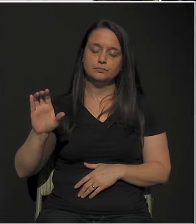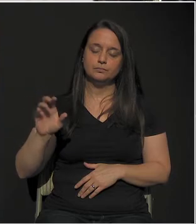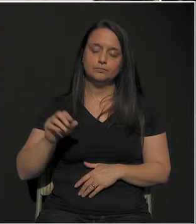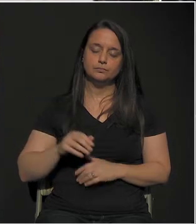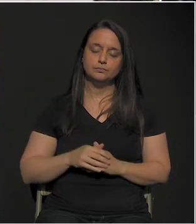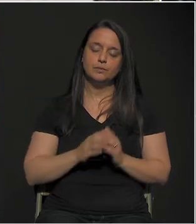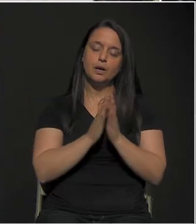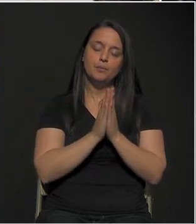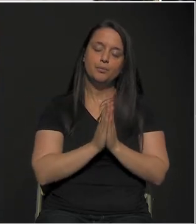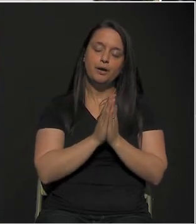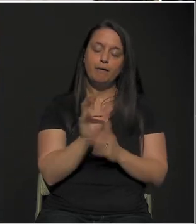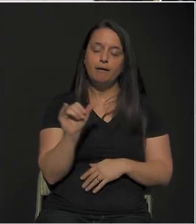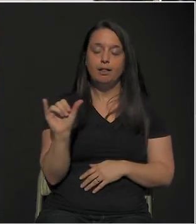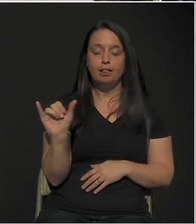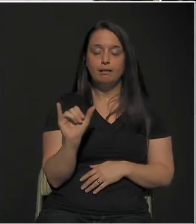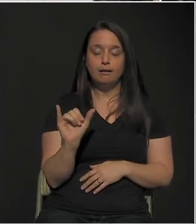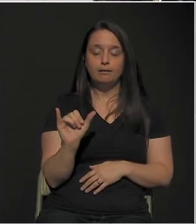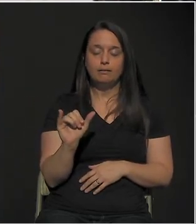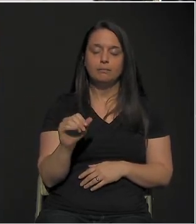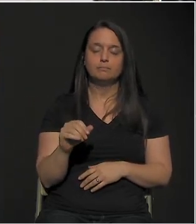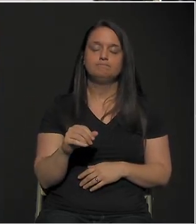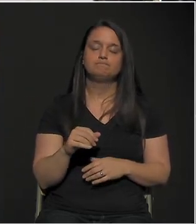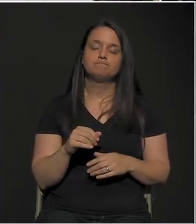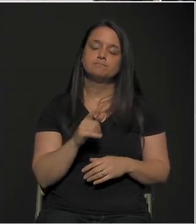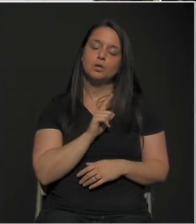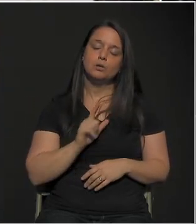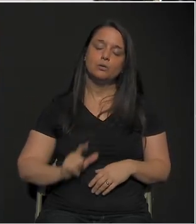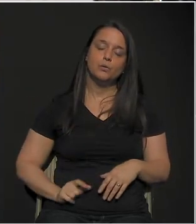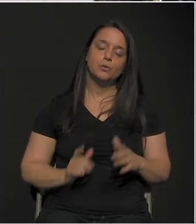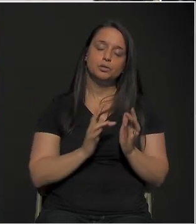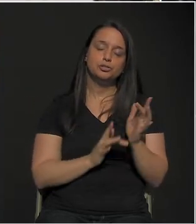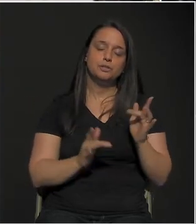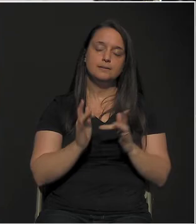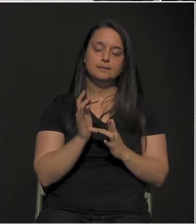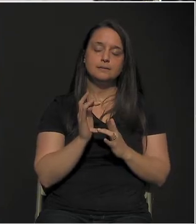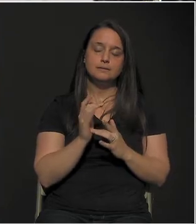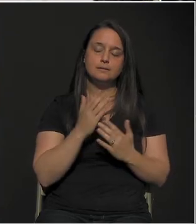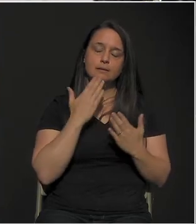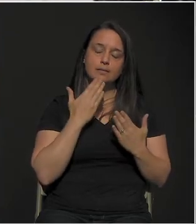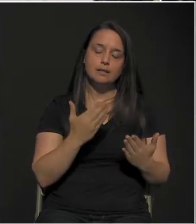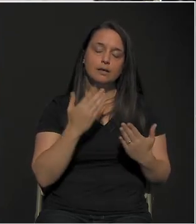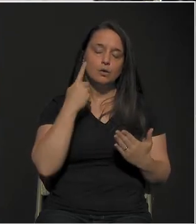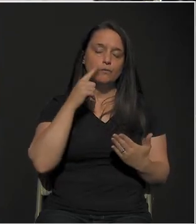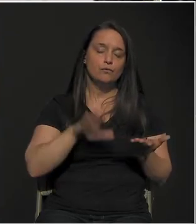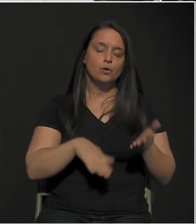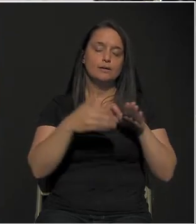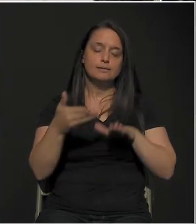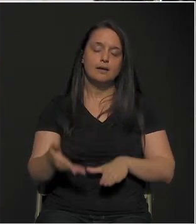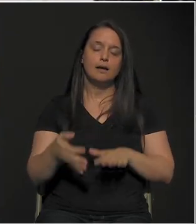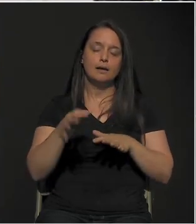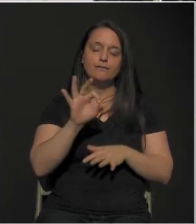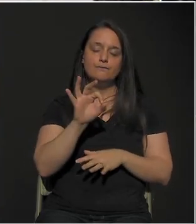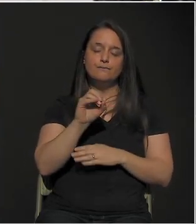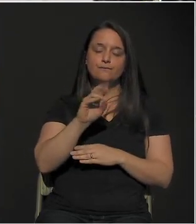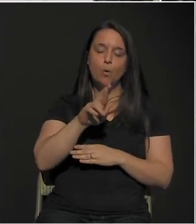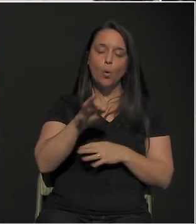A prayer that might go like this. Lord Jesus, thank you for dying on the cross for